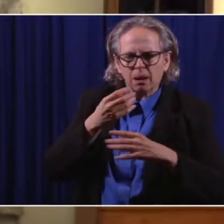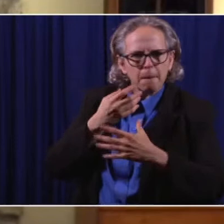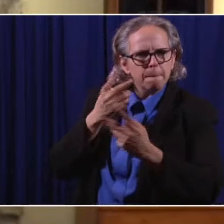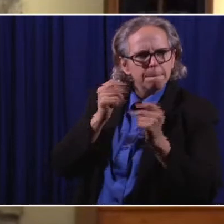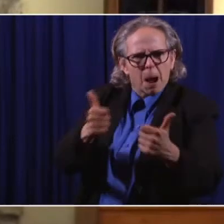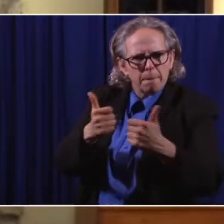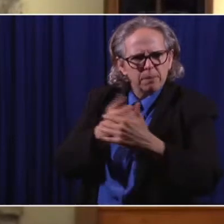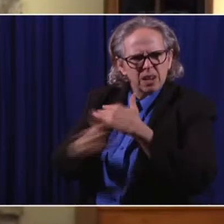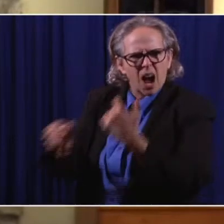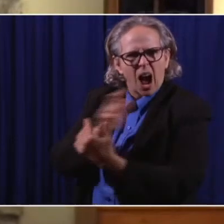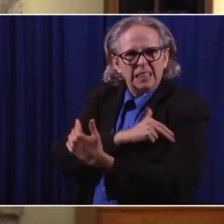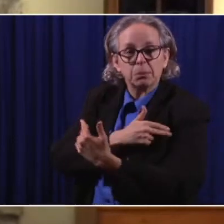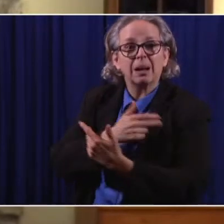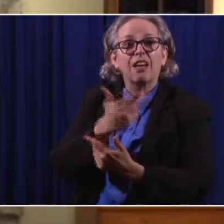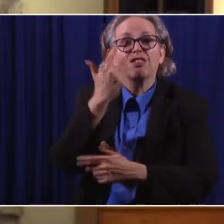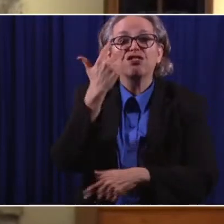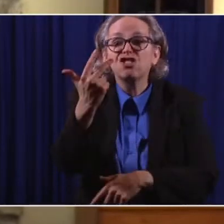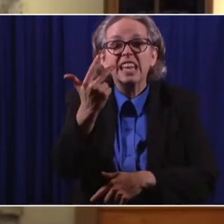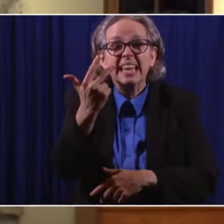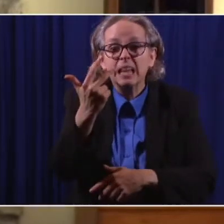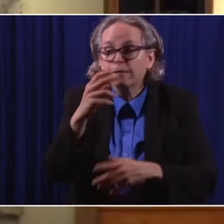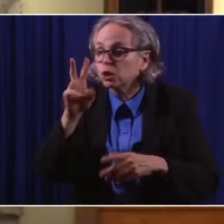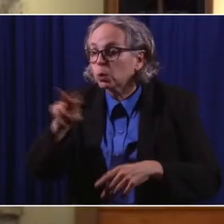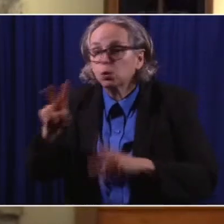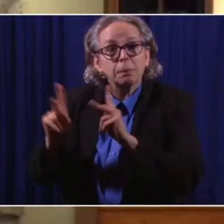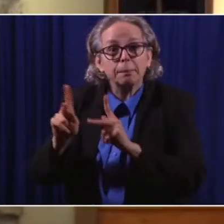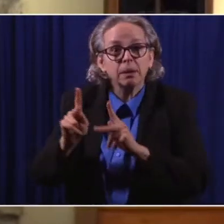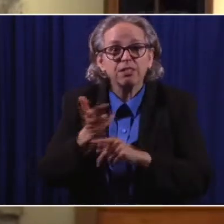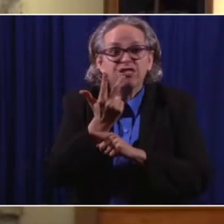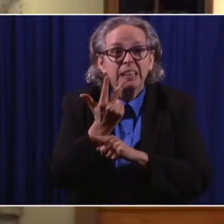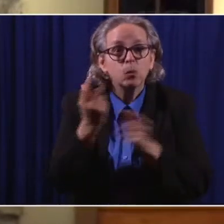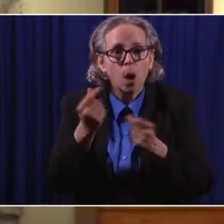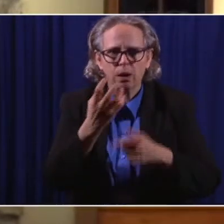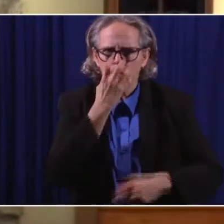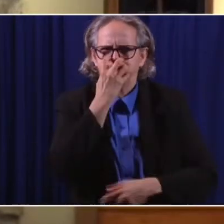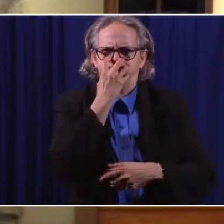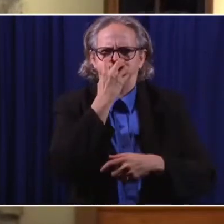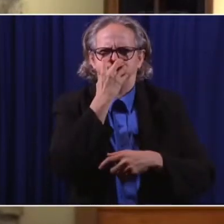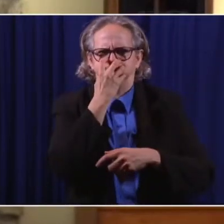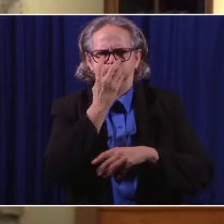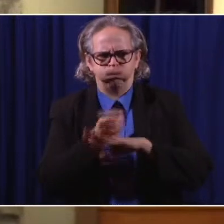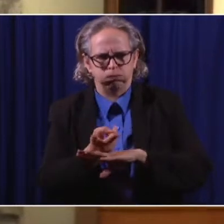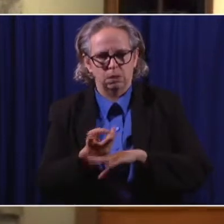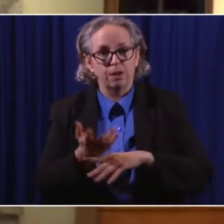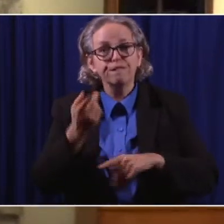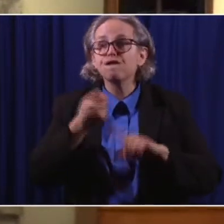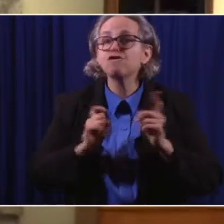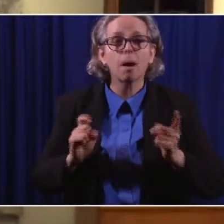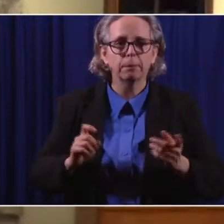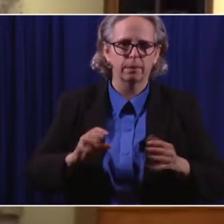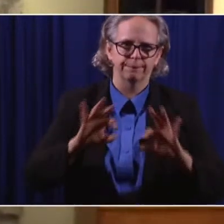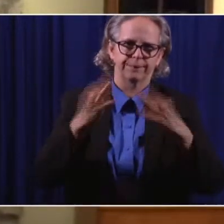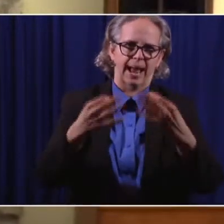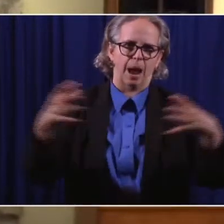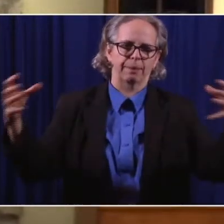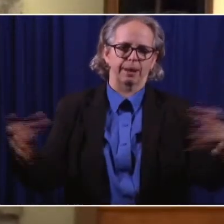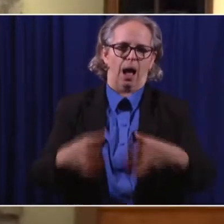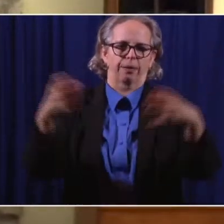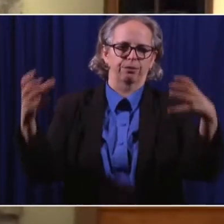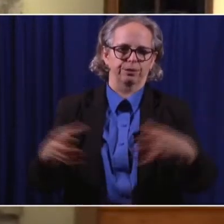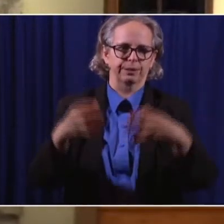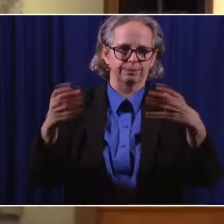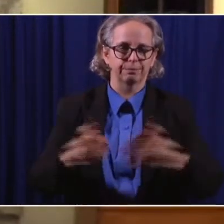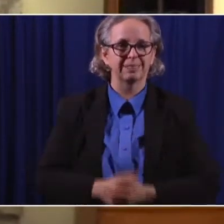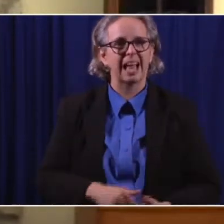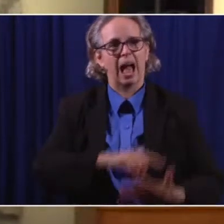Spread continues in families and in the community, particularly through social gatherings. Ottawa County is red for the first time this week. The county